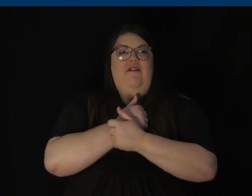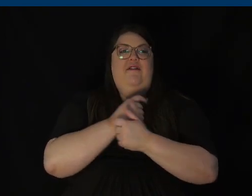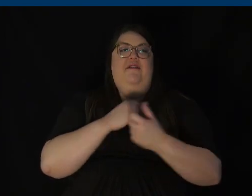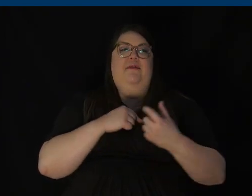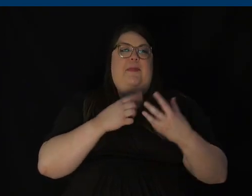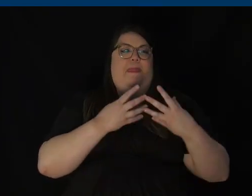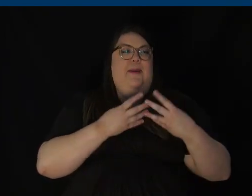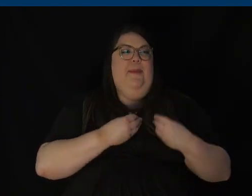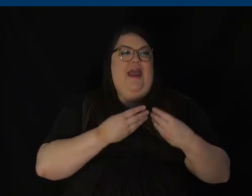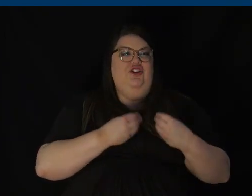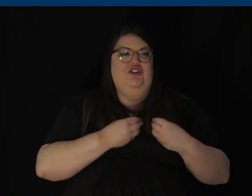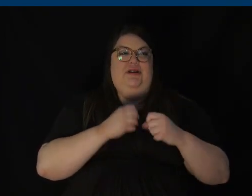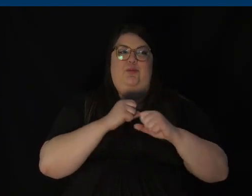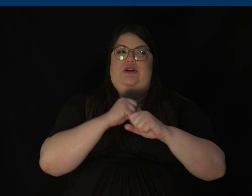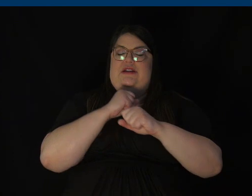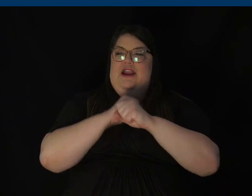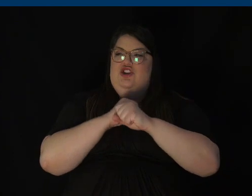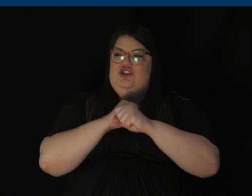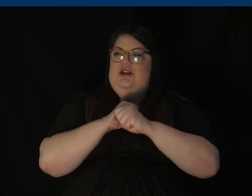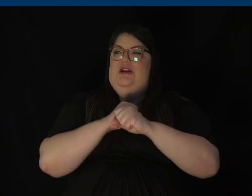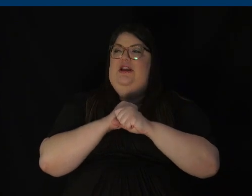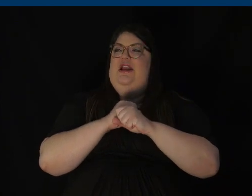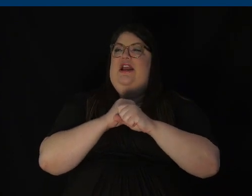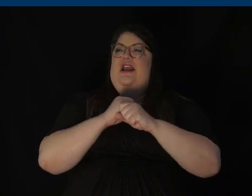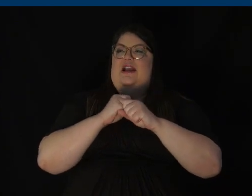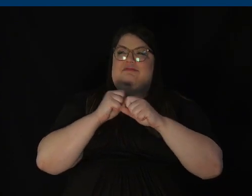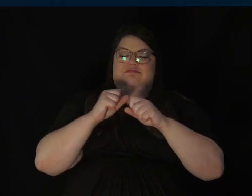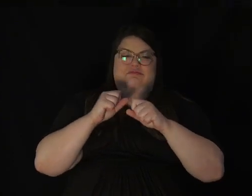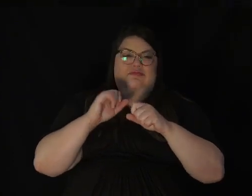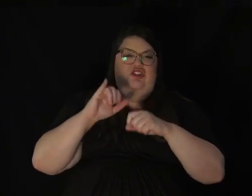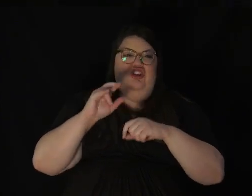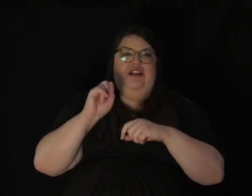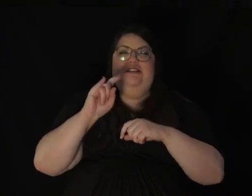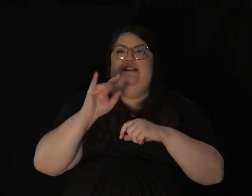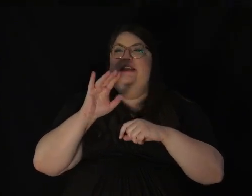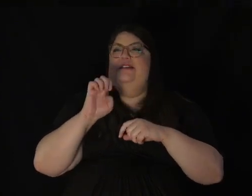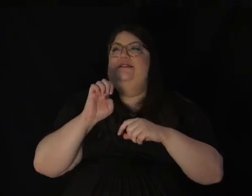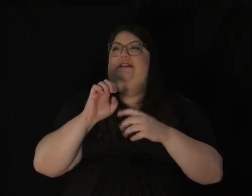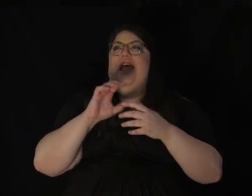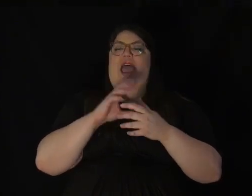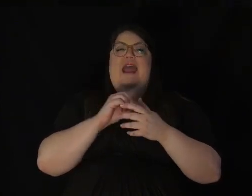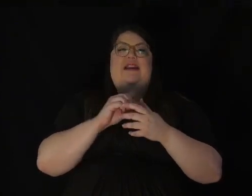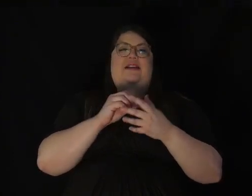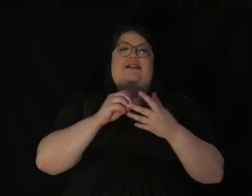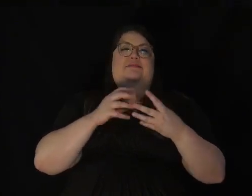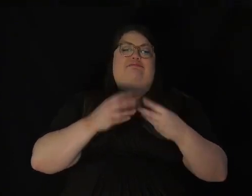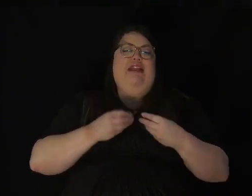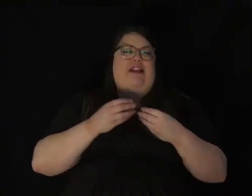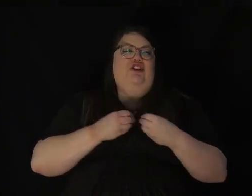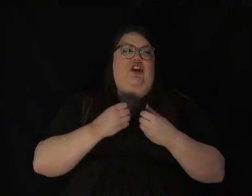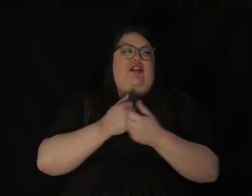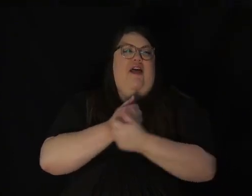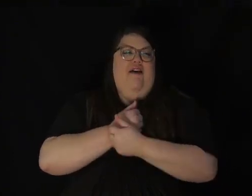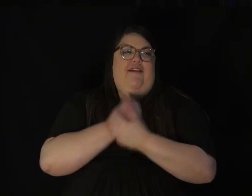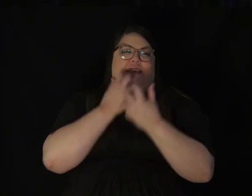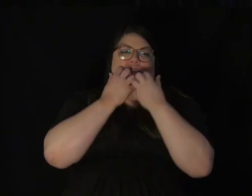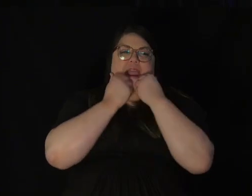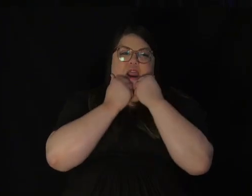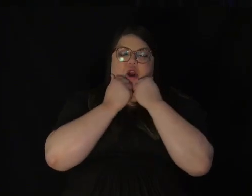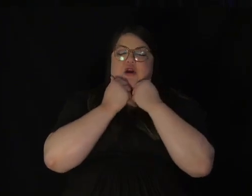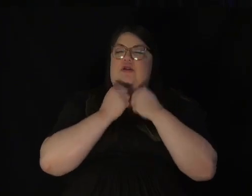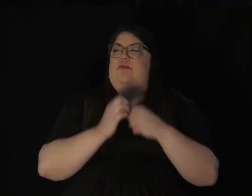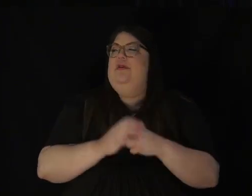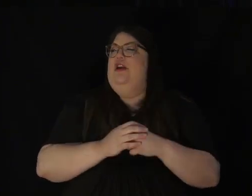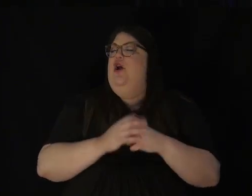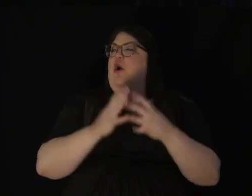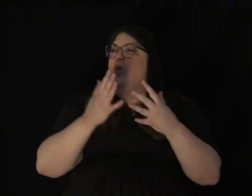and protection and mercy and justice and tender loving care and gifts of abundance. What